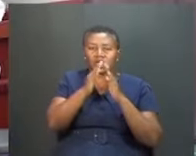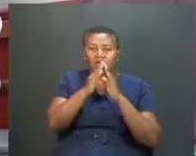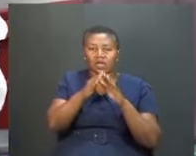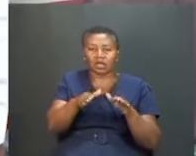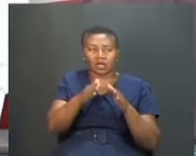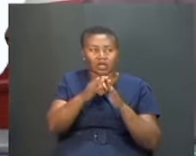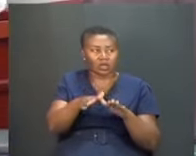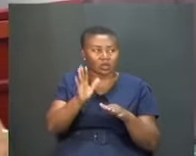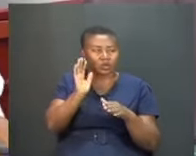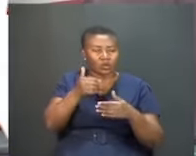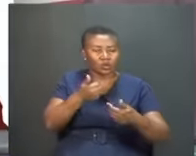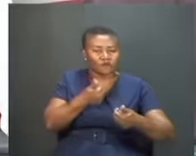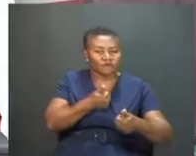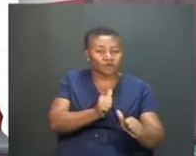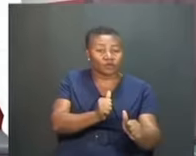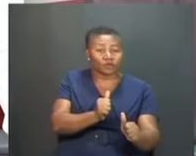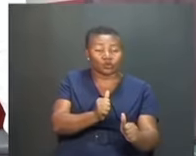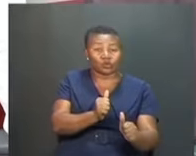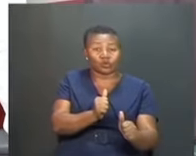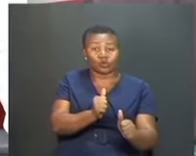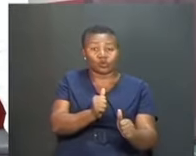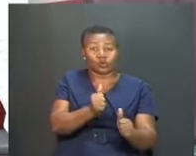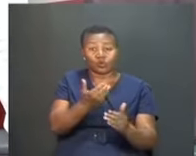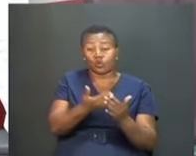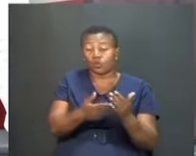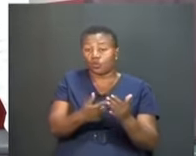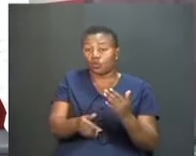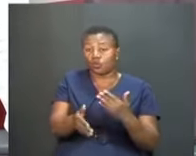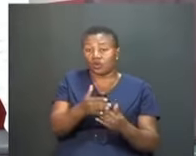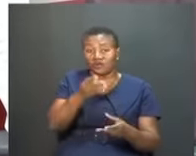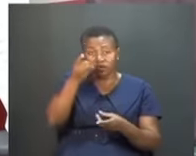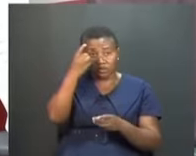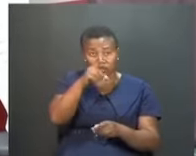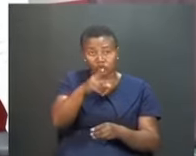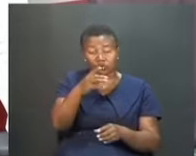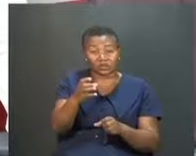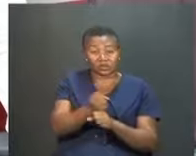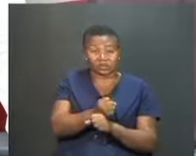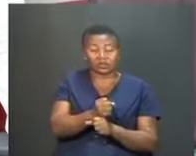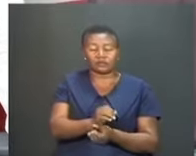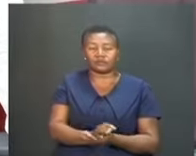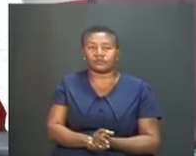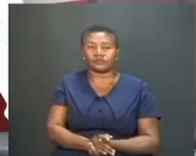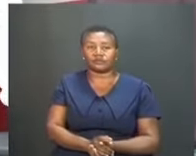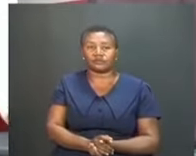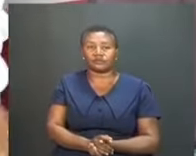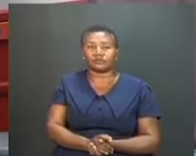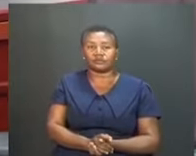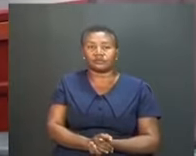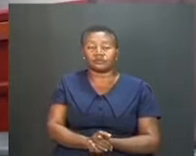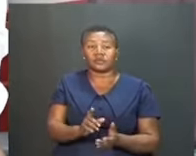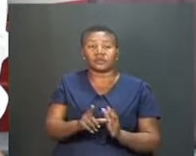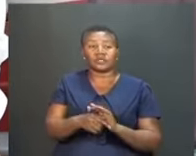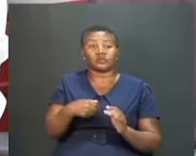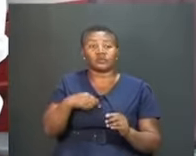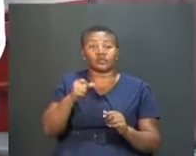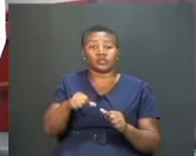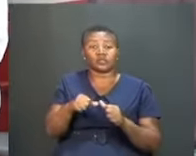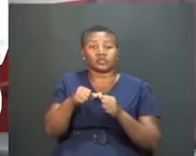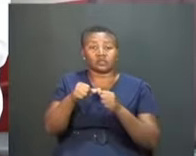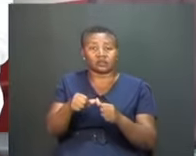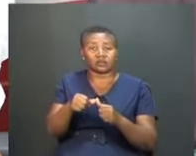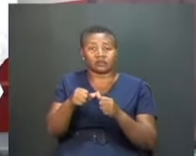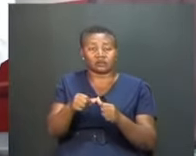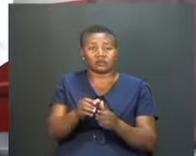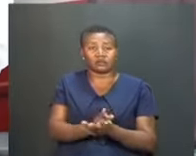given by you as the Speaker, and then we can make progress. Mr. Speaker, that is all my